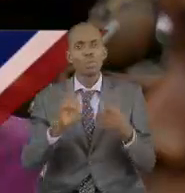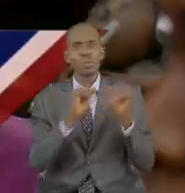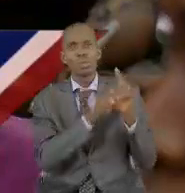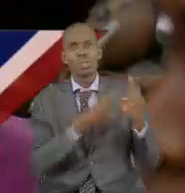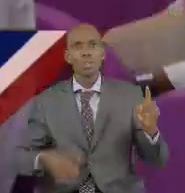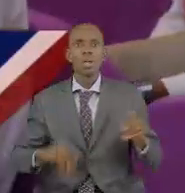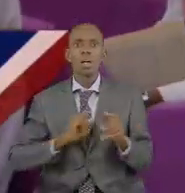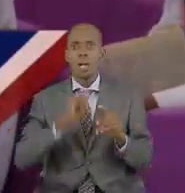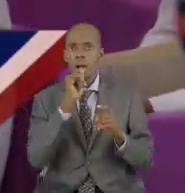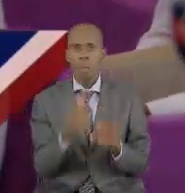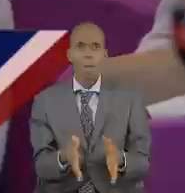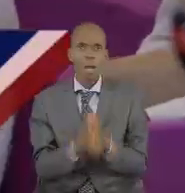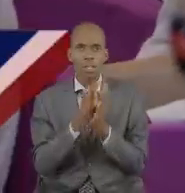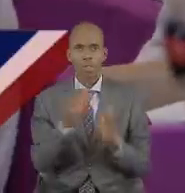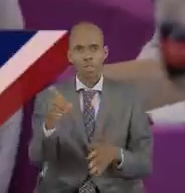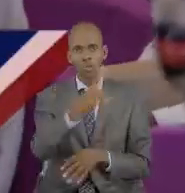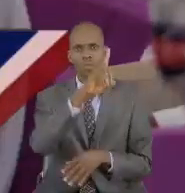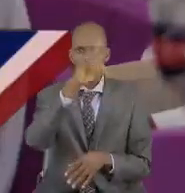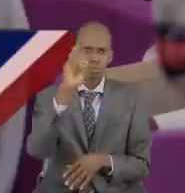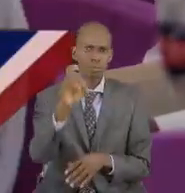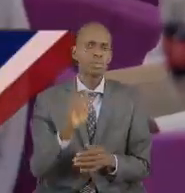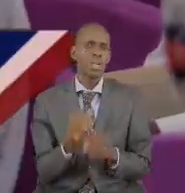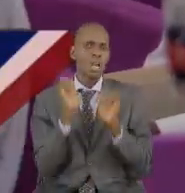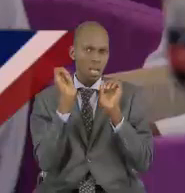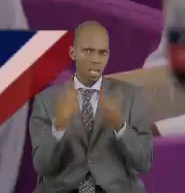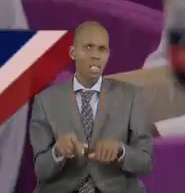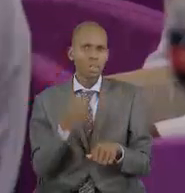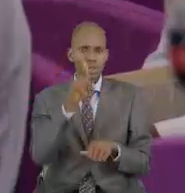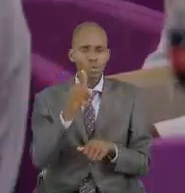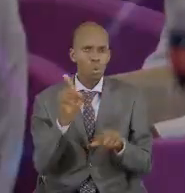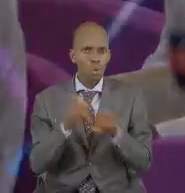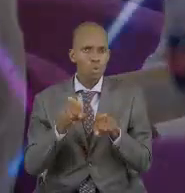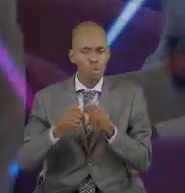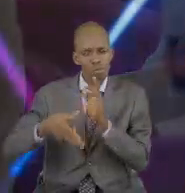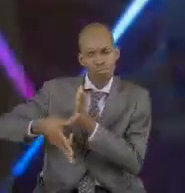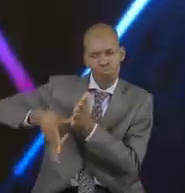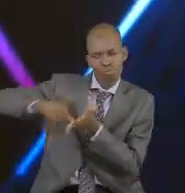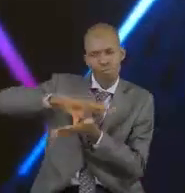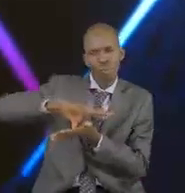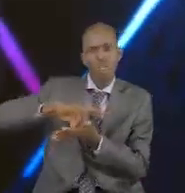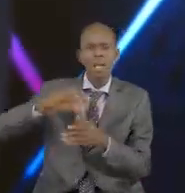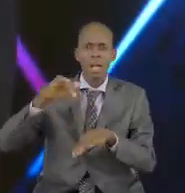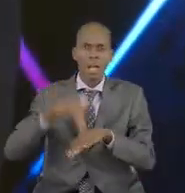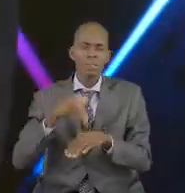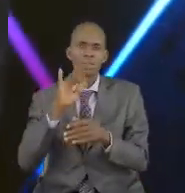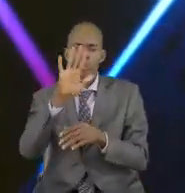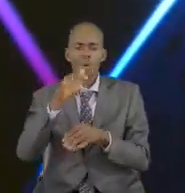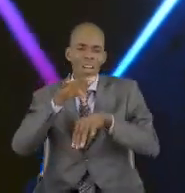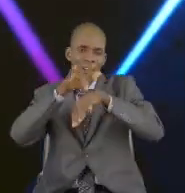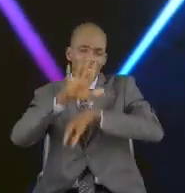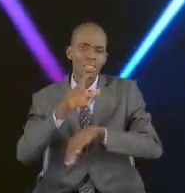you the question, can you refer to such early period in your Christian life? A change,